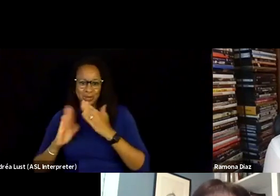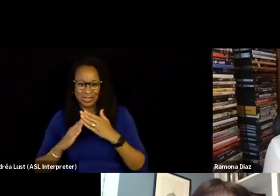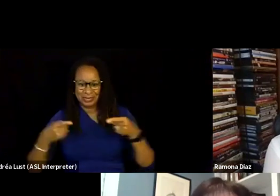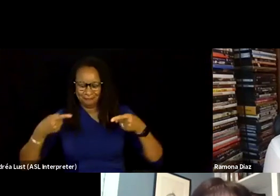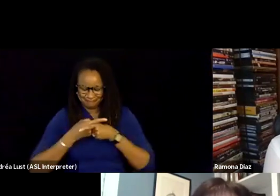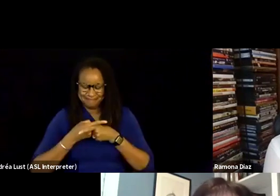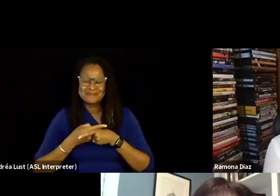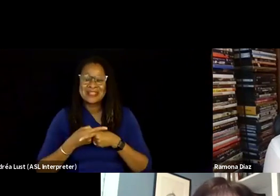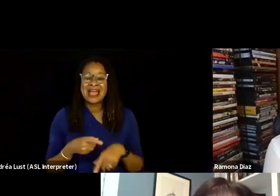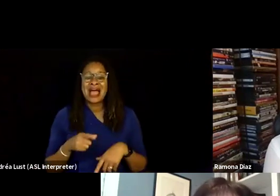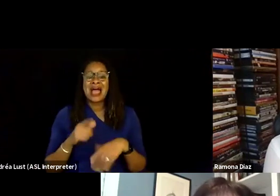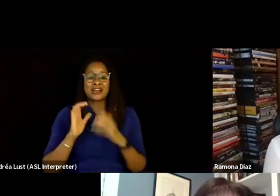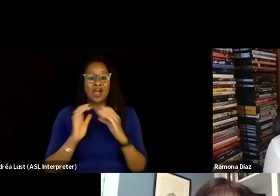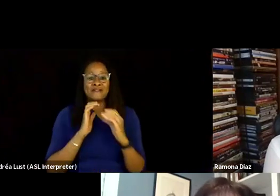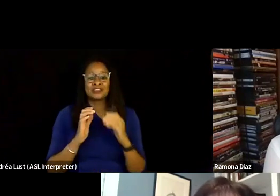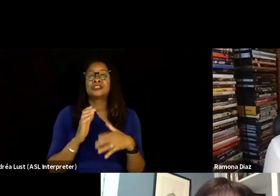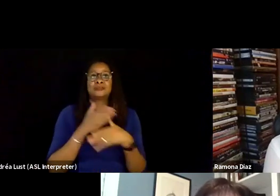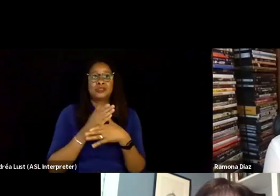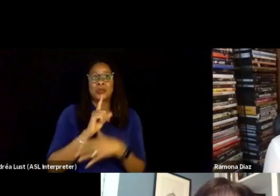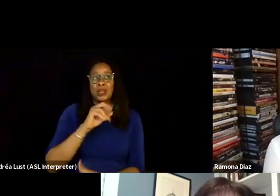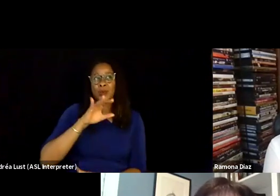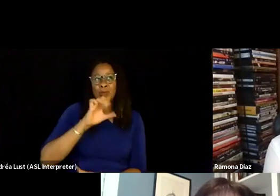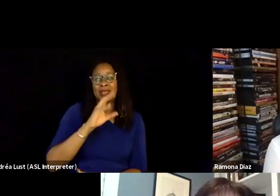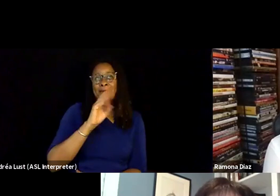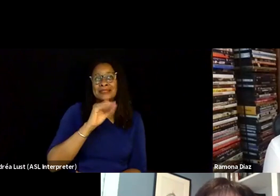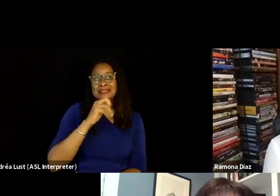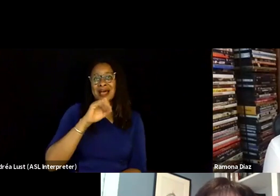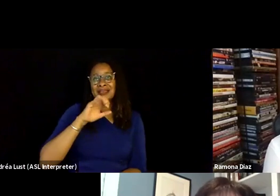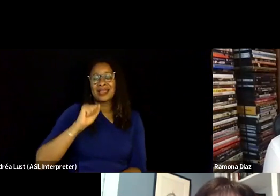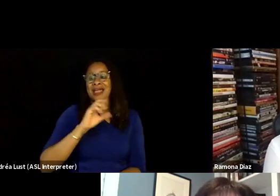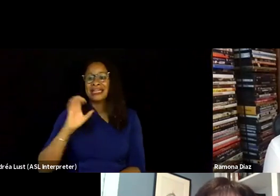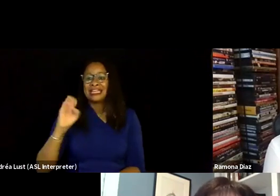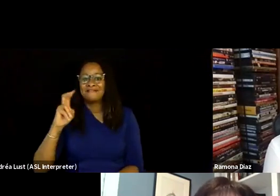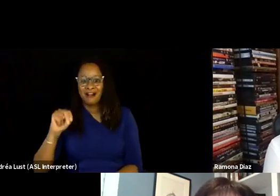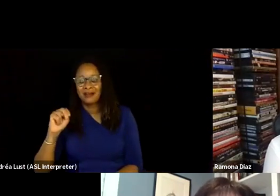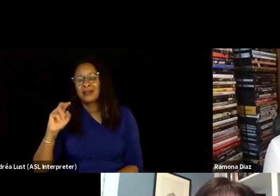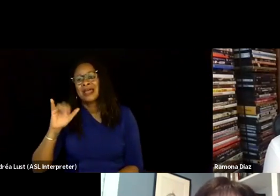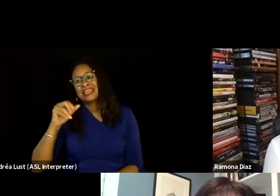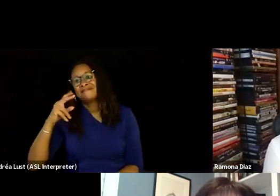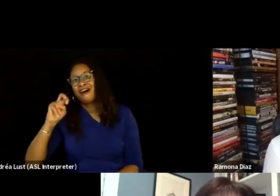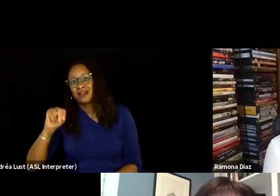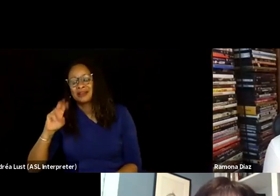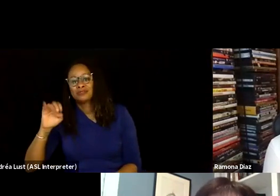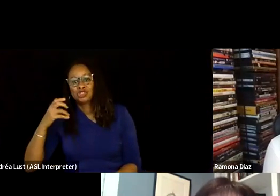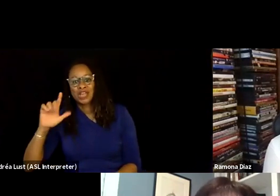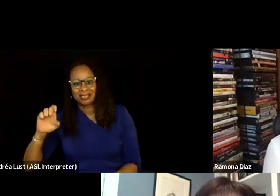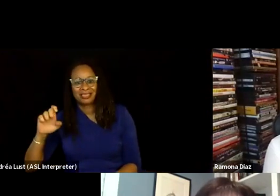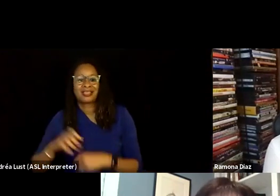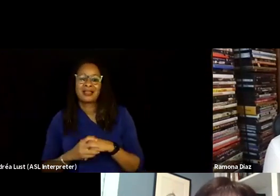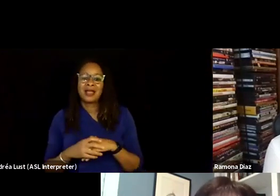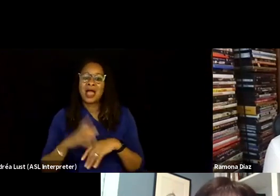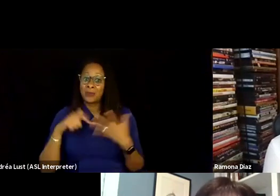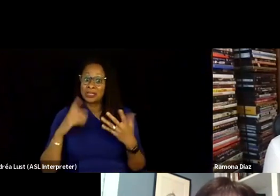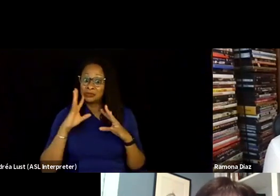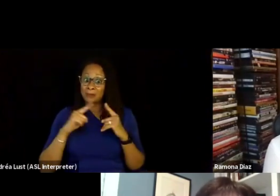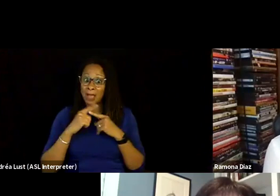conversation between Louis Messiah and Yvonne Michelle Shirley. And I think Maria actually really teed that up about what community can do